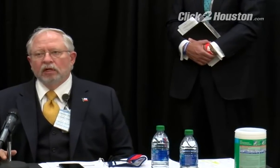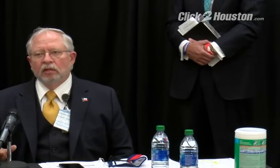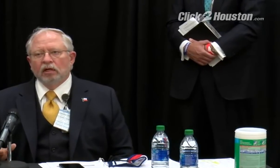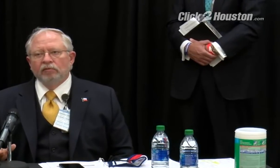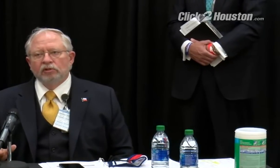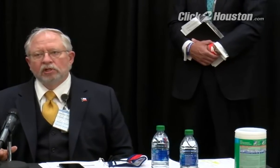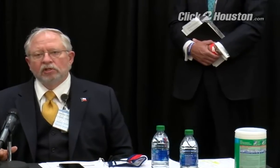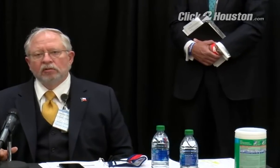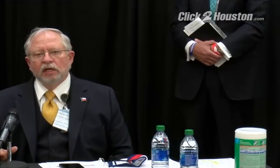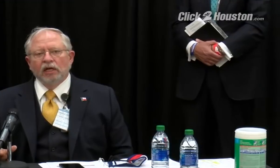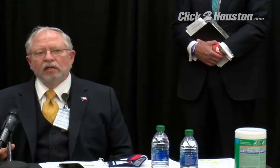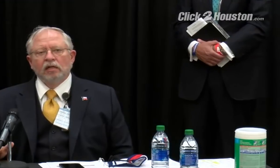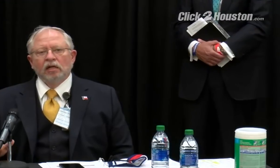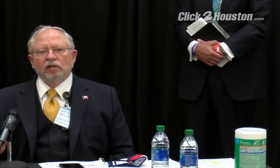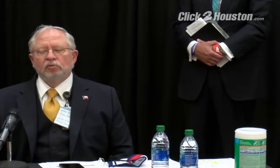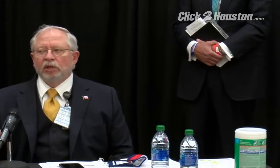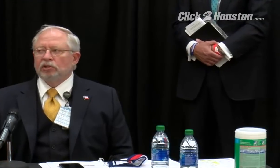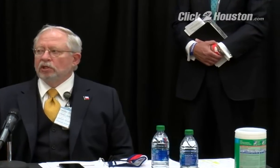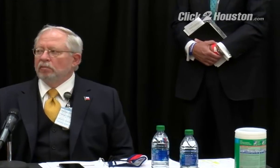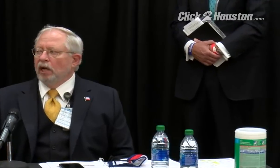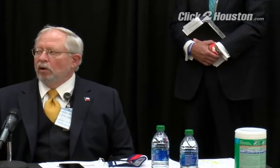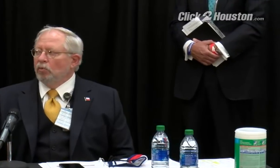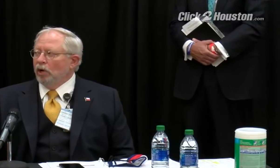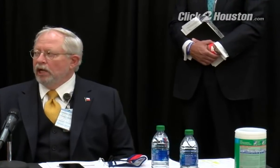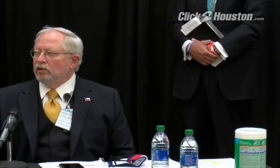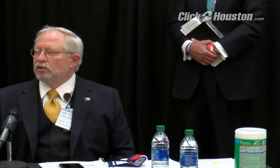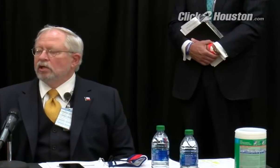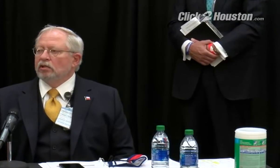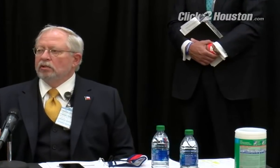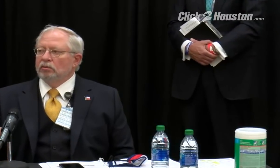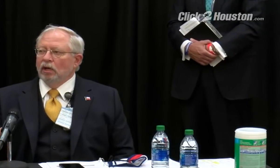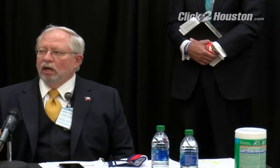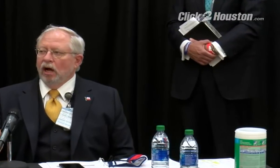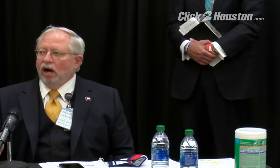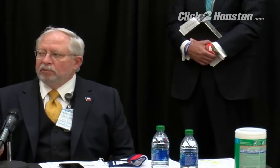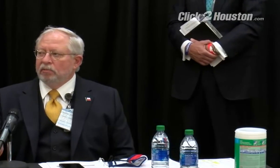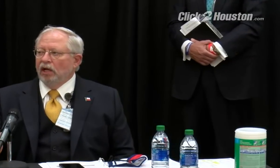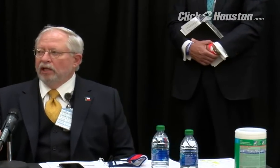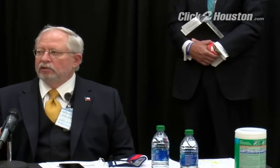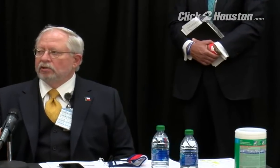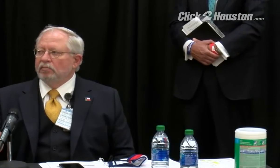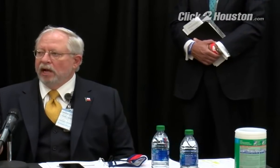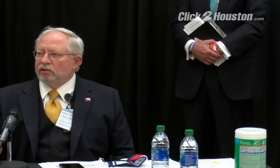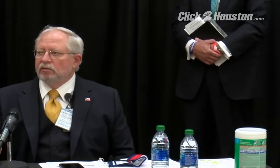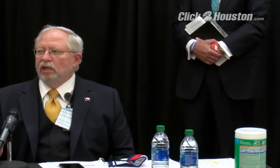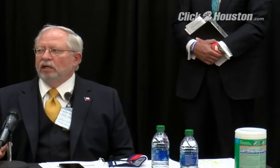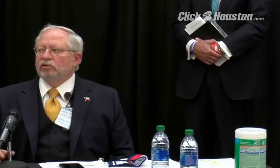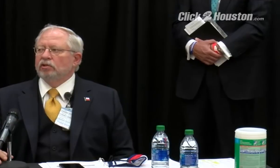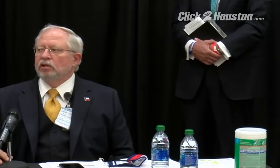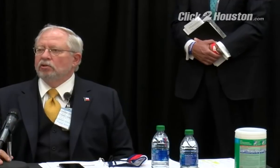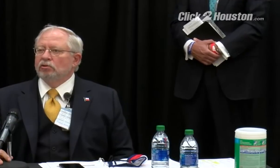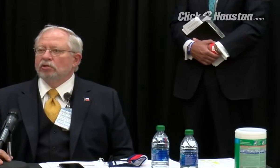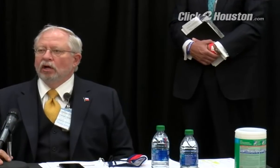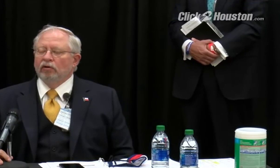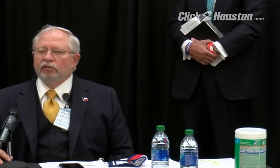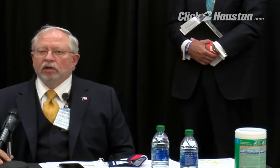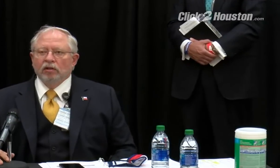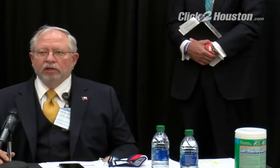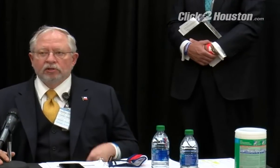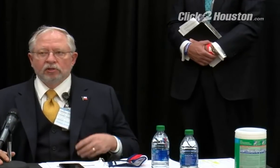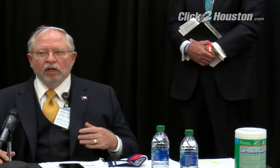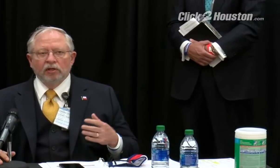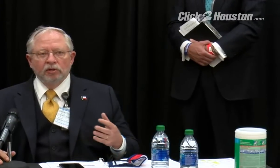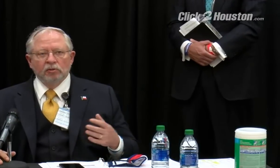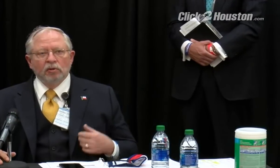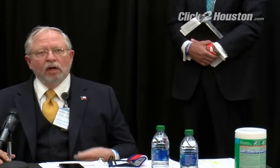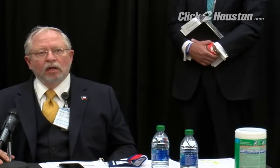productive conversation that we had, especially about ways to optimize and maximize the use of